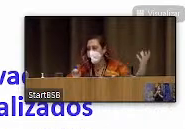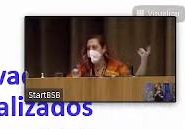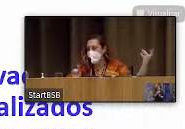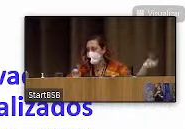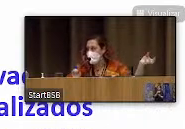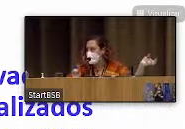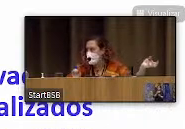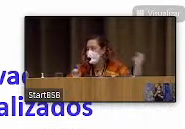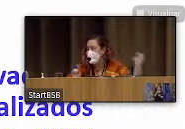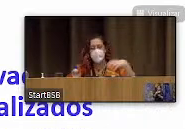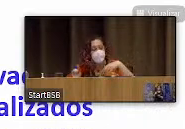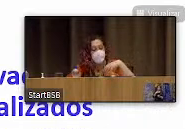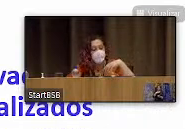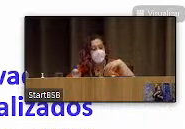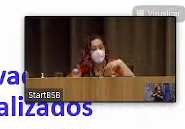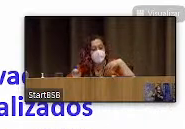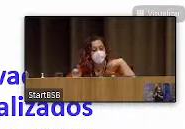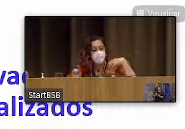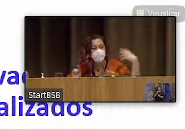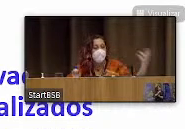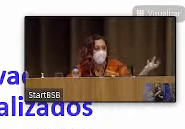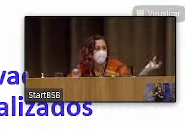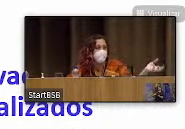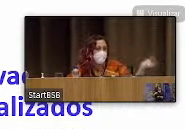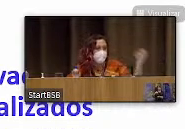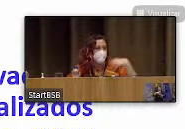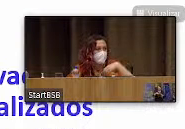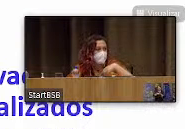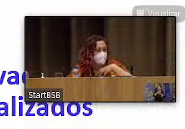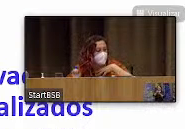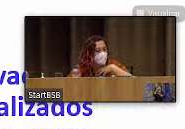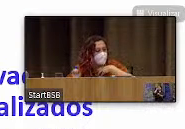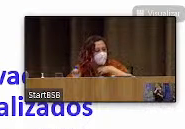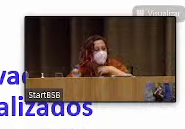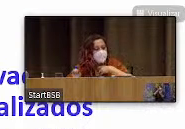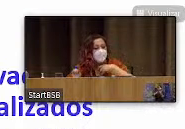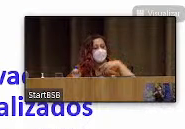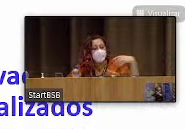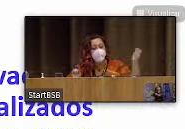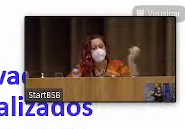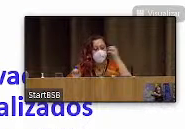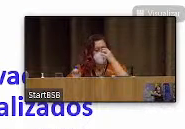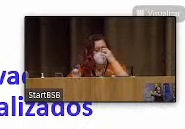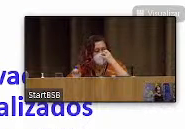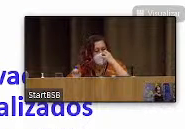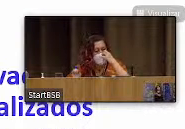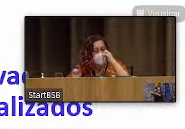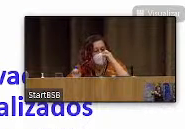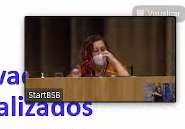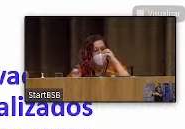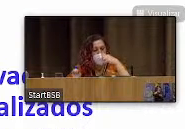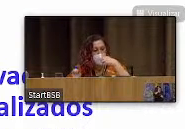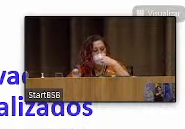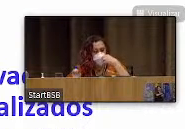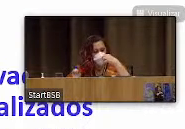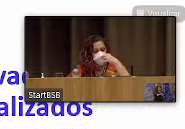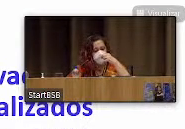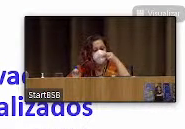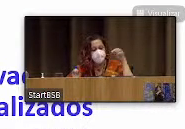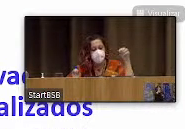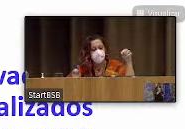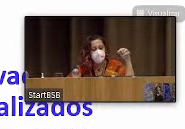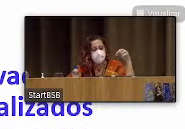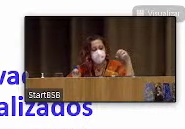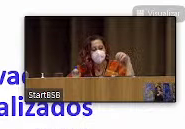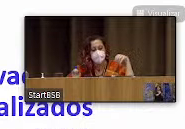data and facilitated more and more the export of data in the original data. The